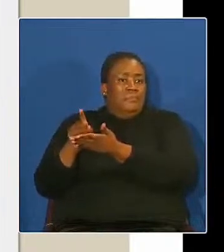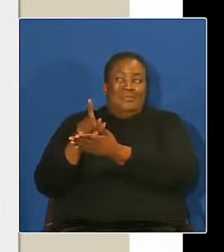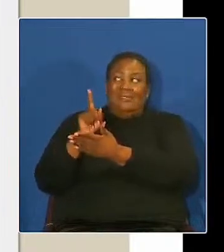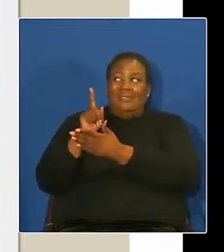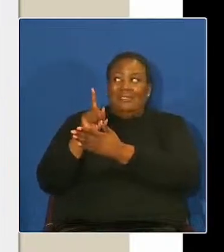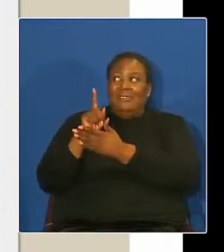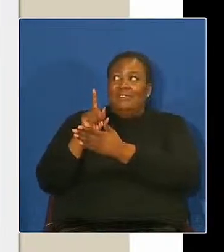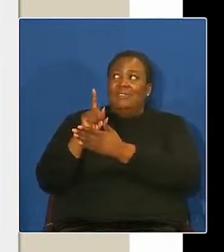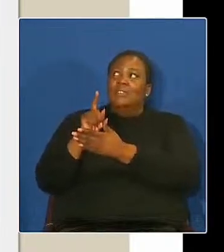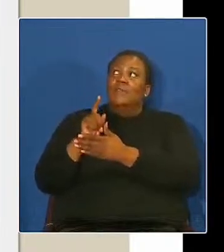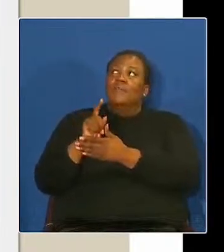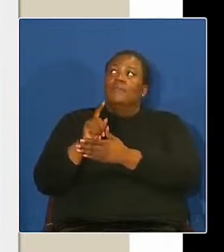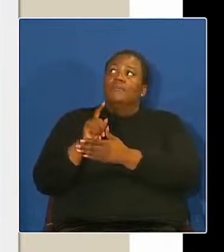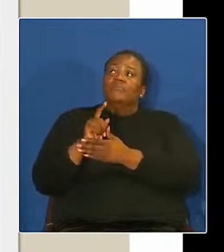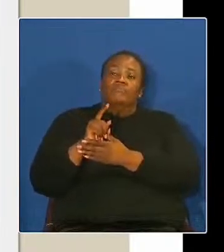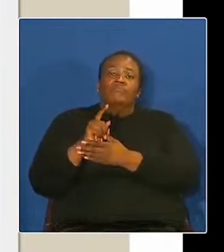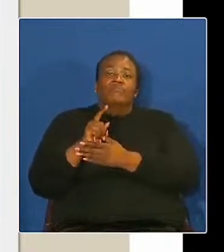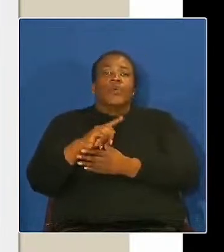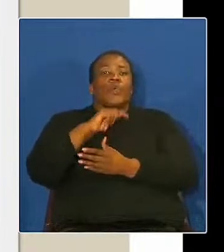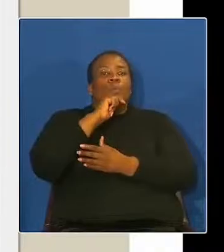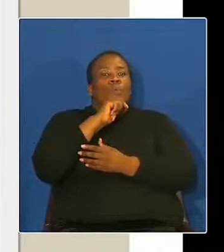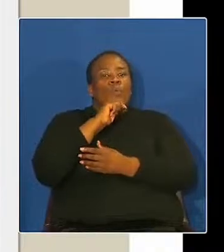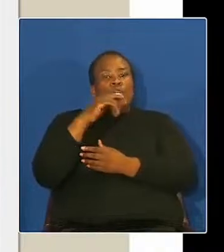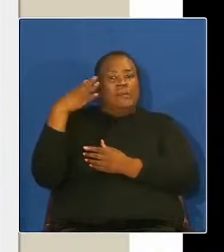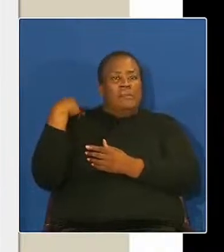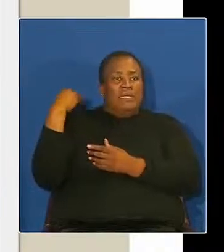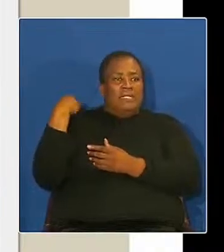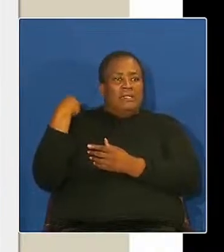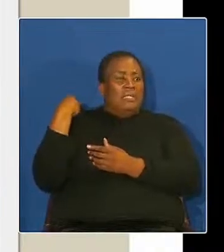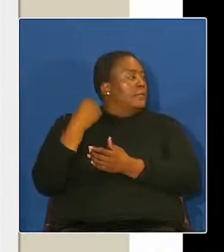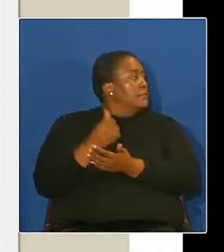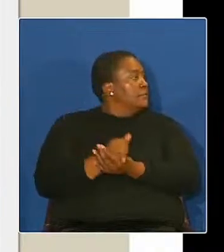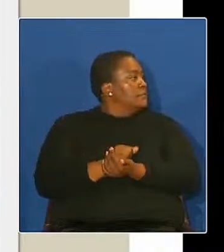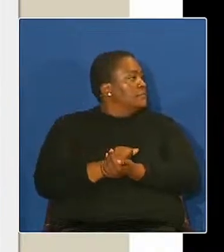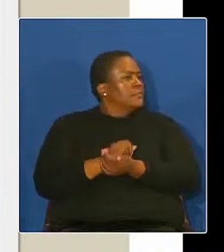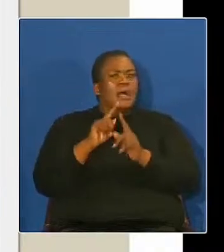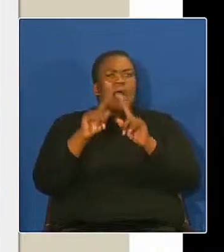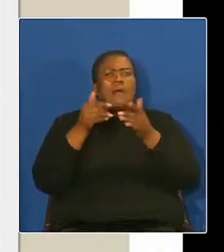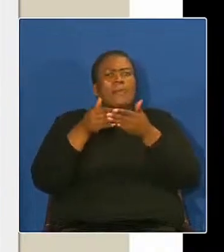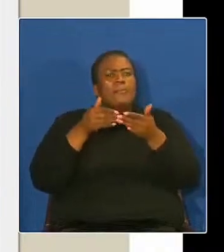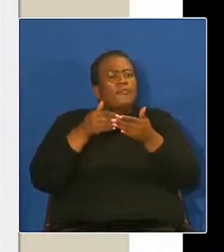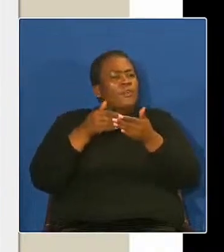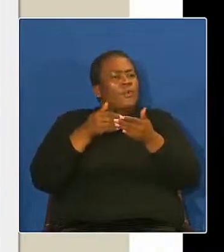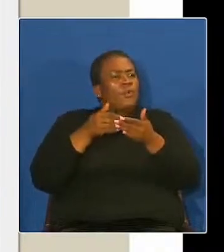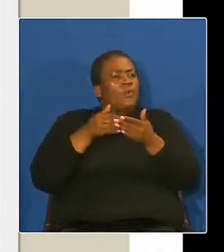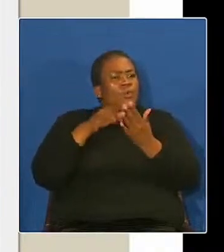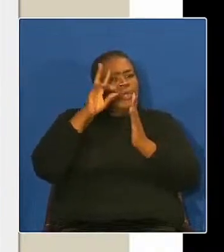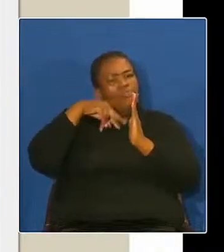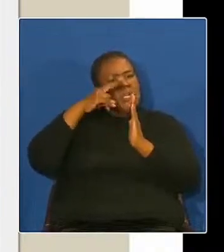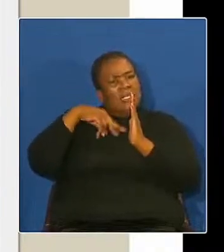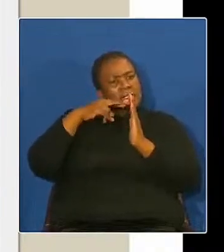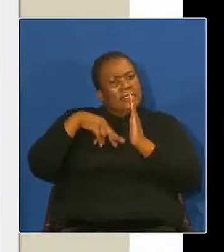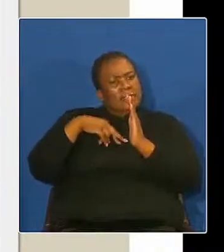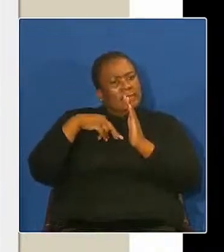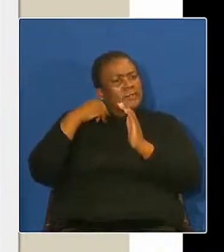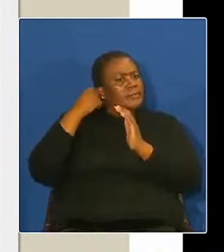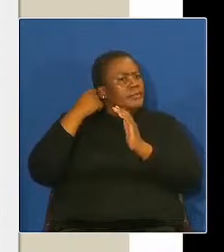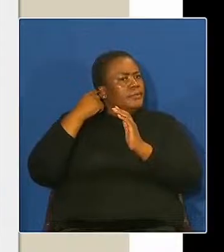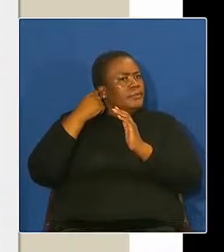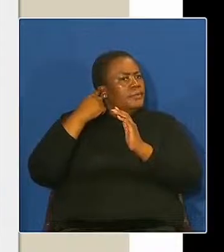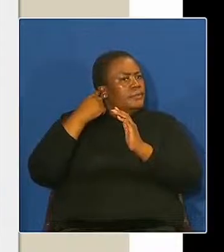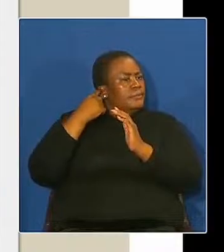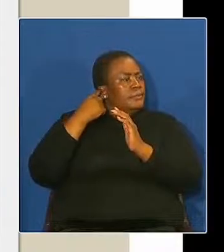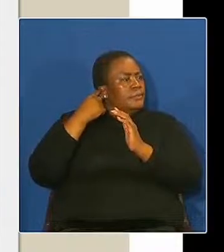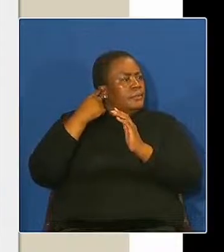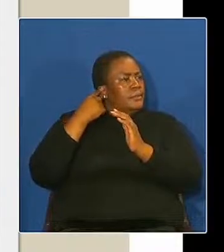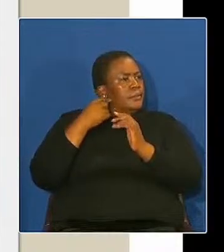It reads, "Morning, Minister." General, just before we go into the body of the text,